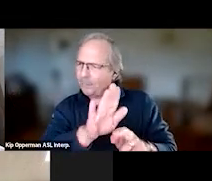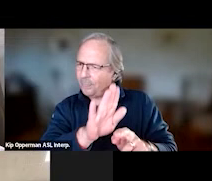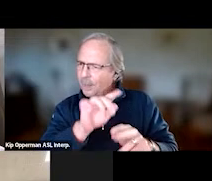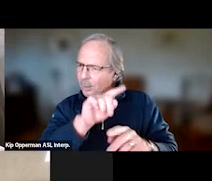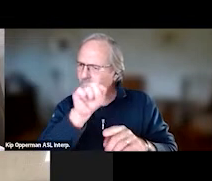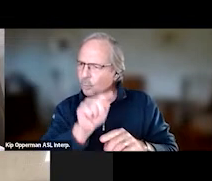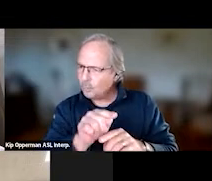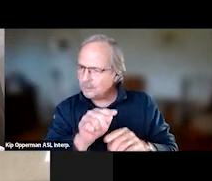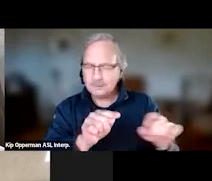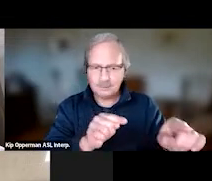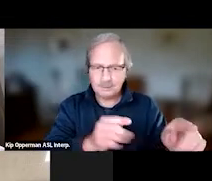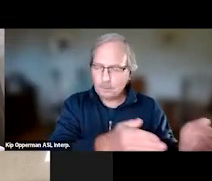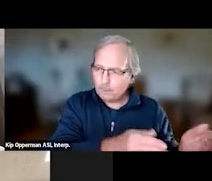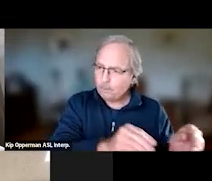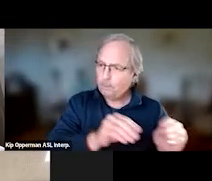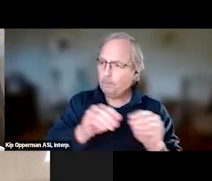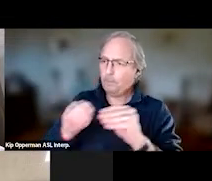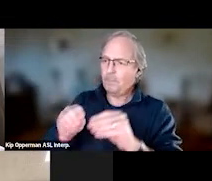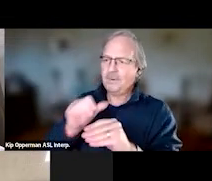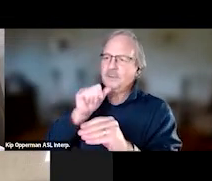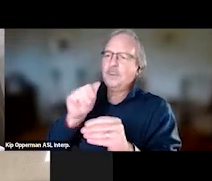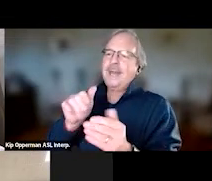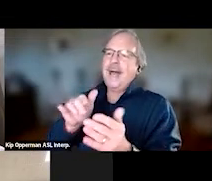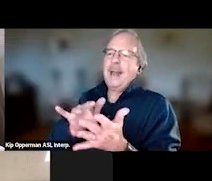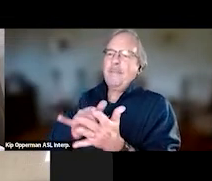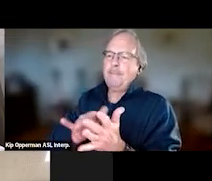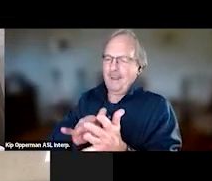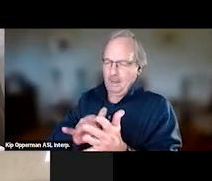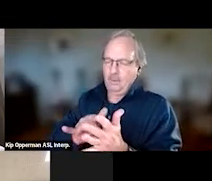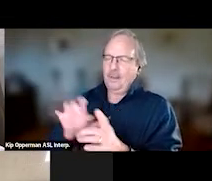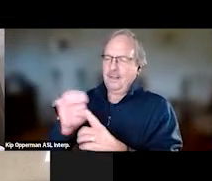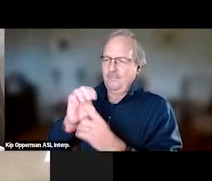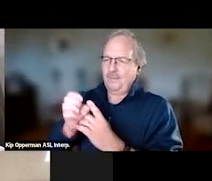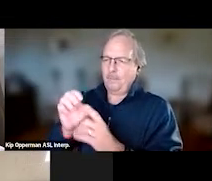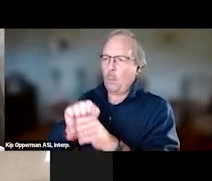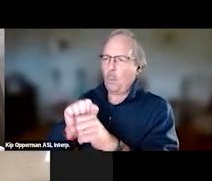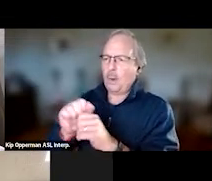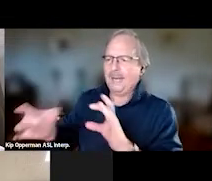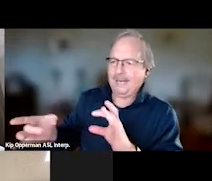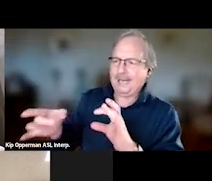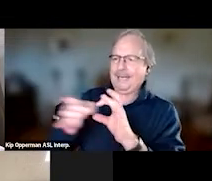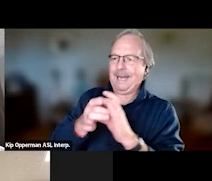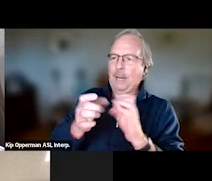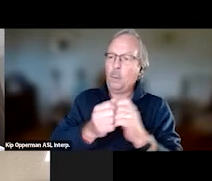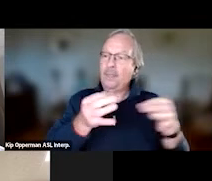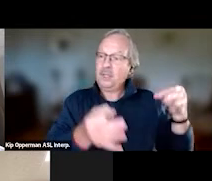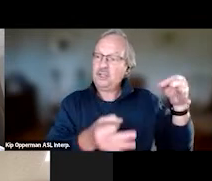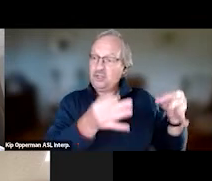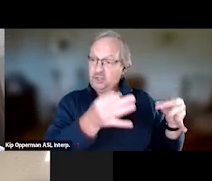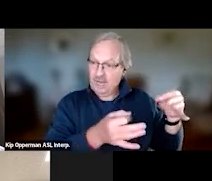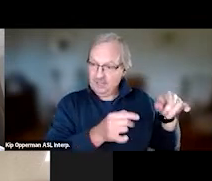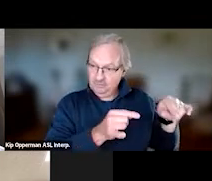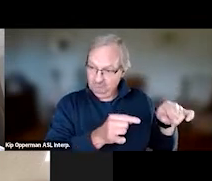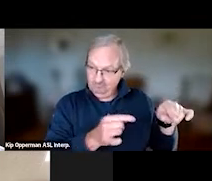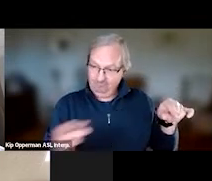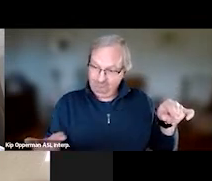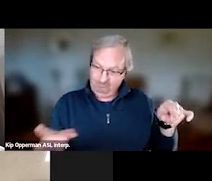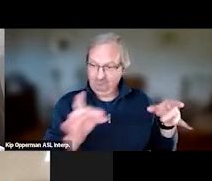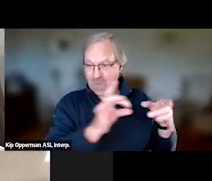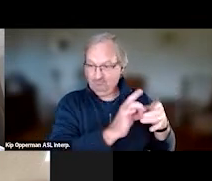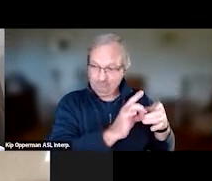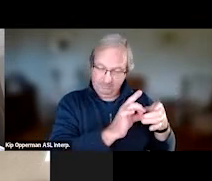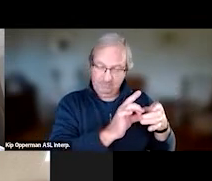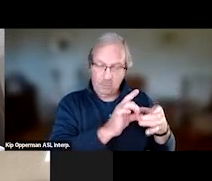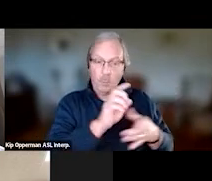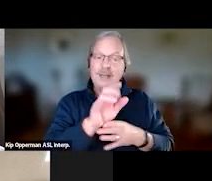it into a non-medical environment where we were working to connect with judges. And so when we did that,